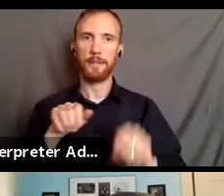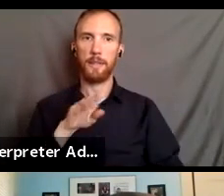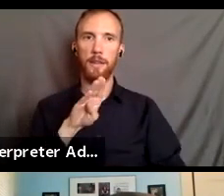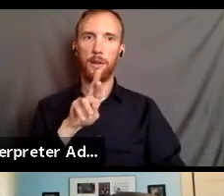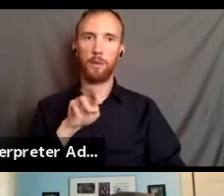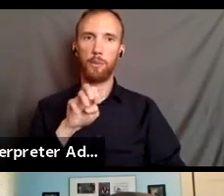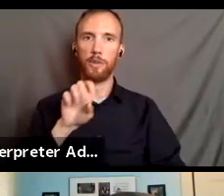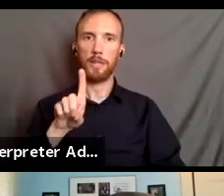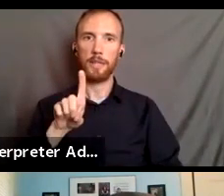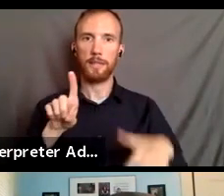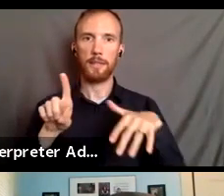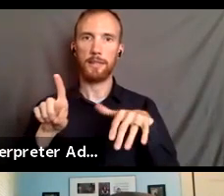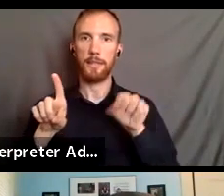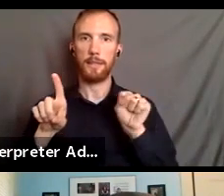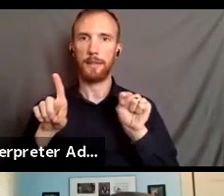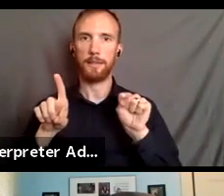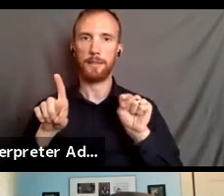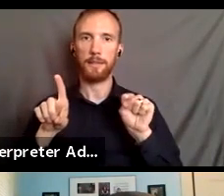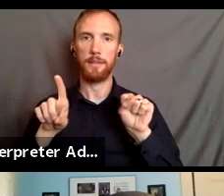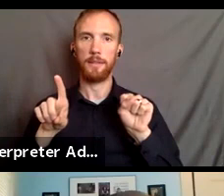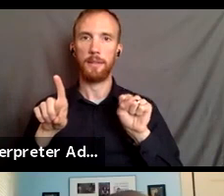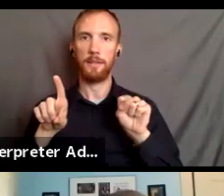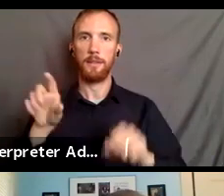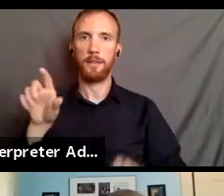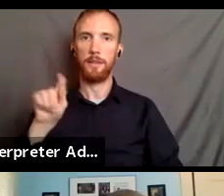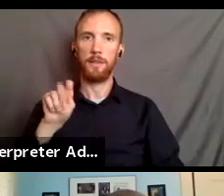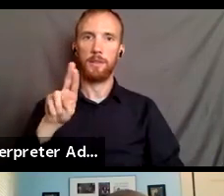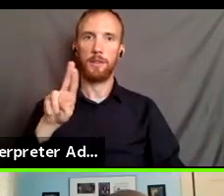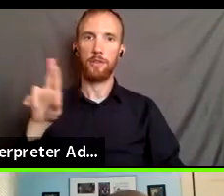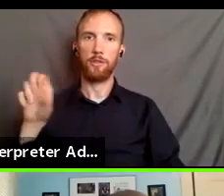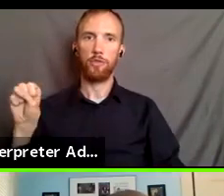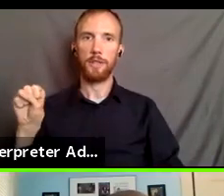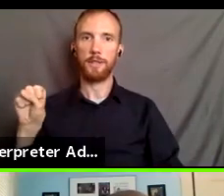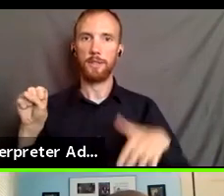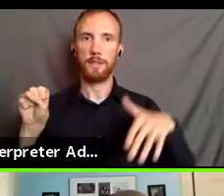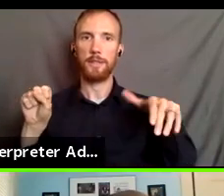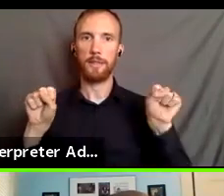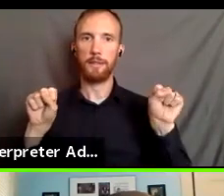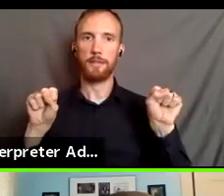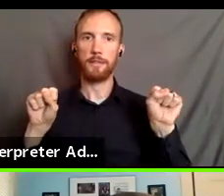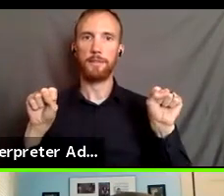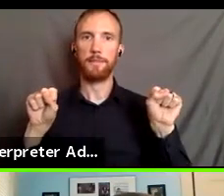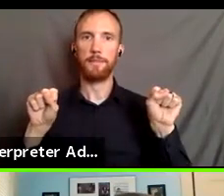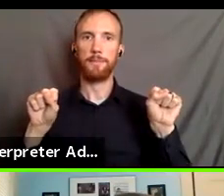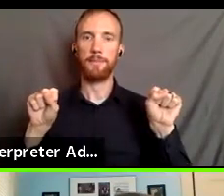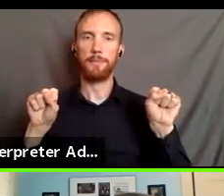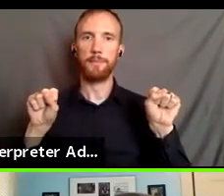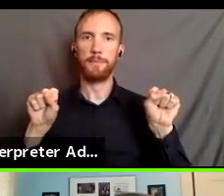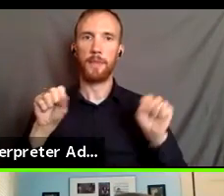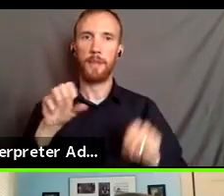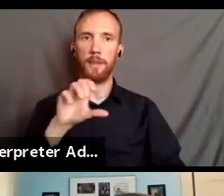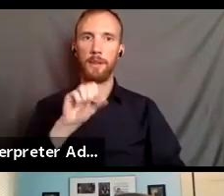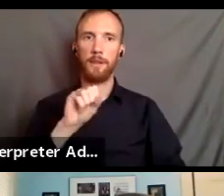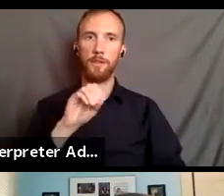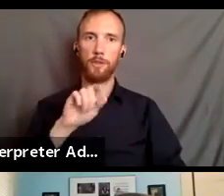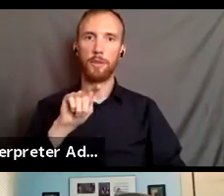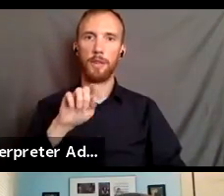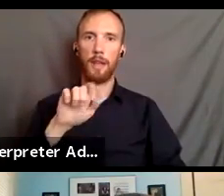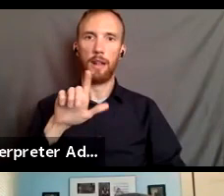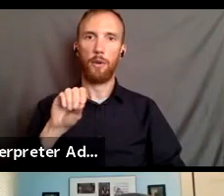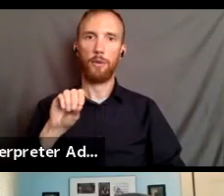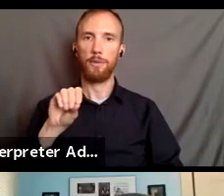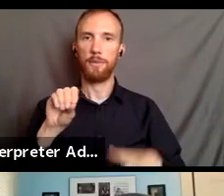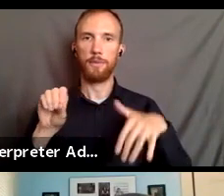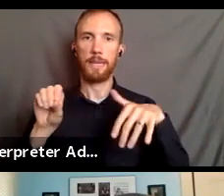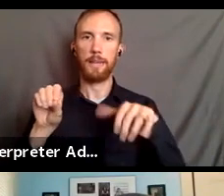yes member trust yes member satella yes